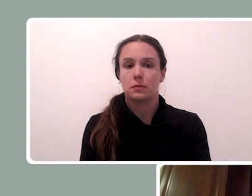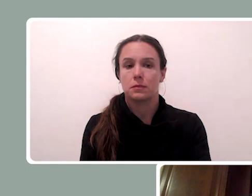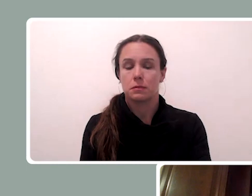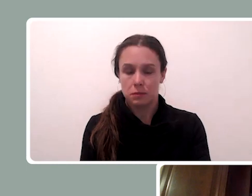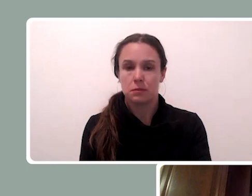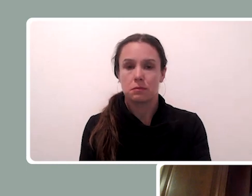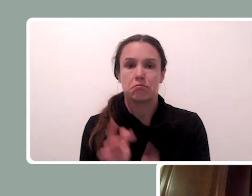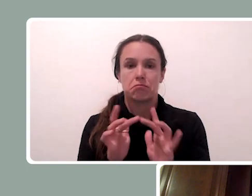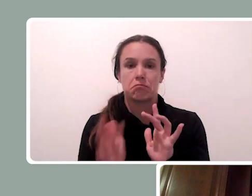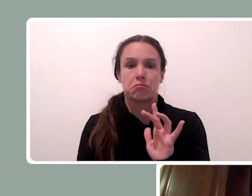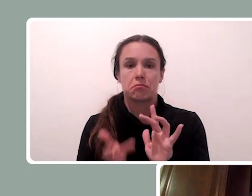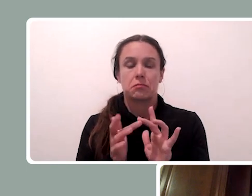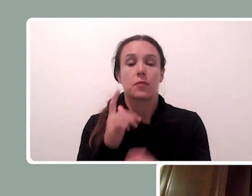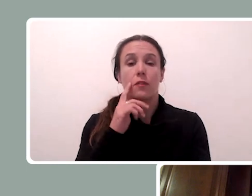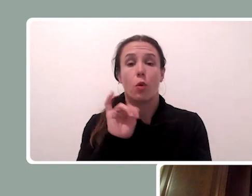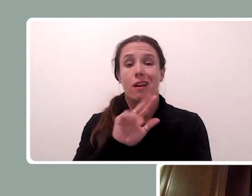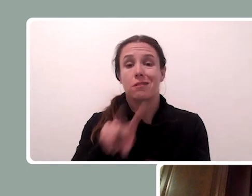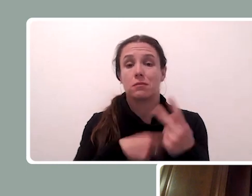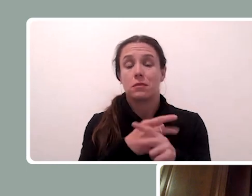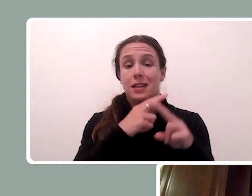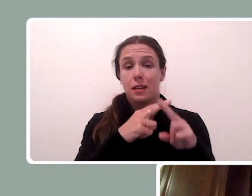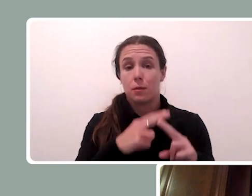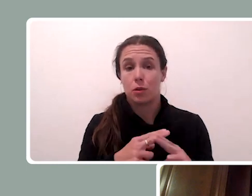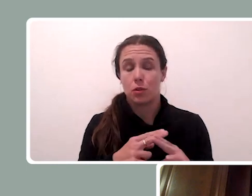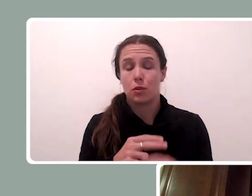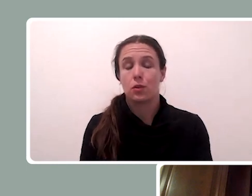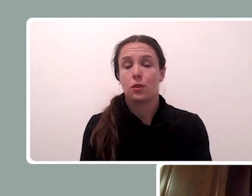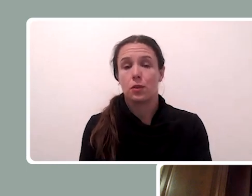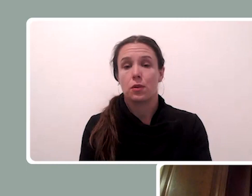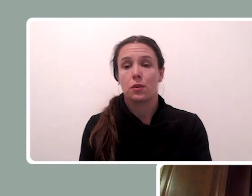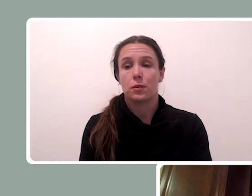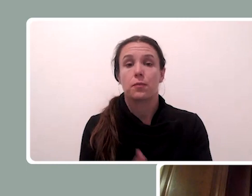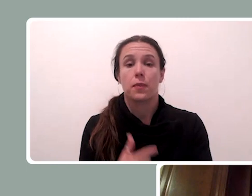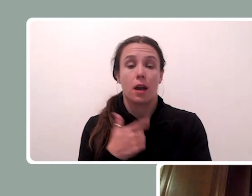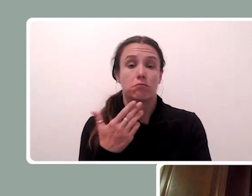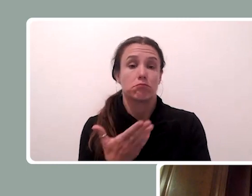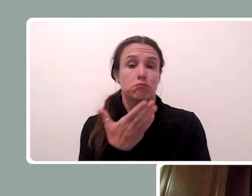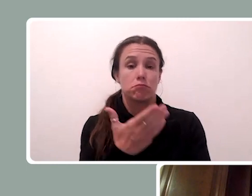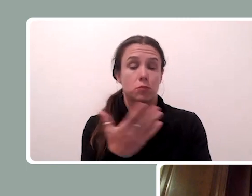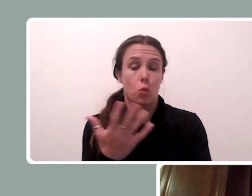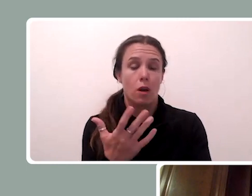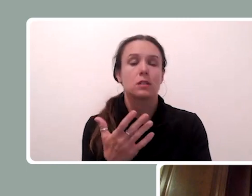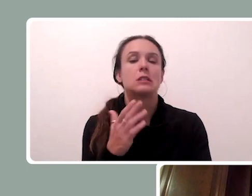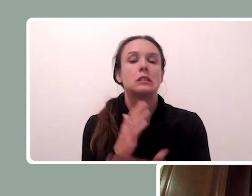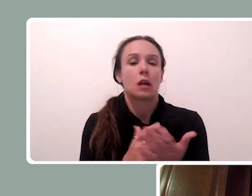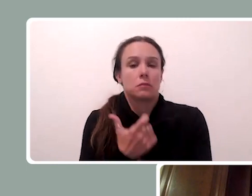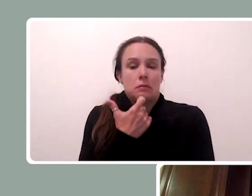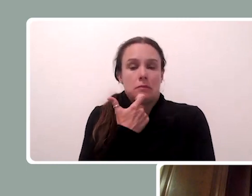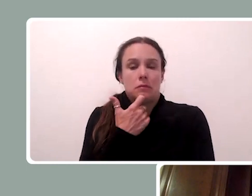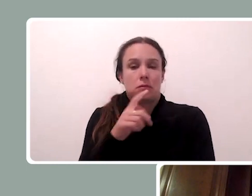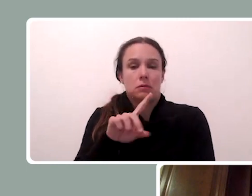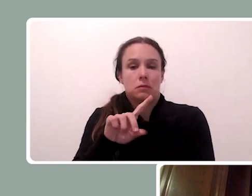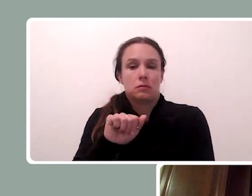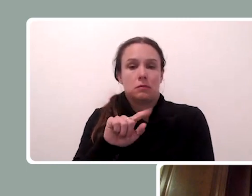When it comes to aromatase inhibitors, what I would say is that there was some recent data where they